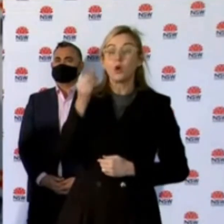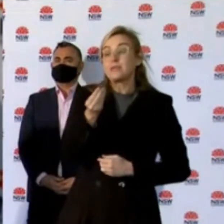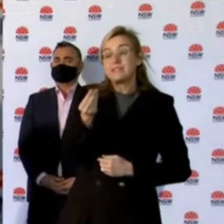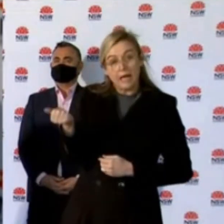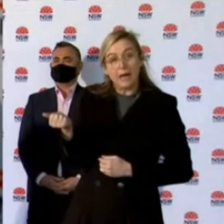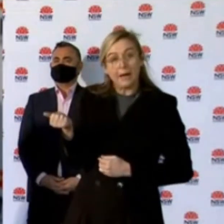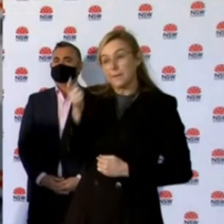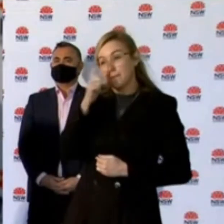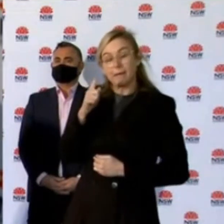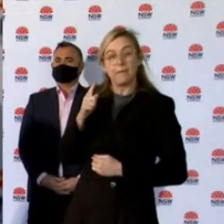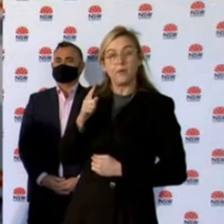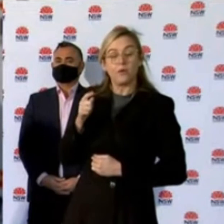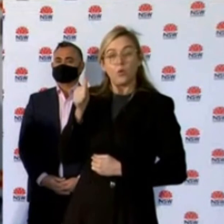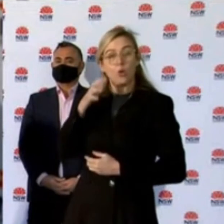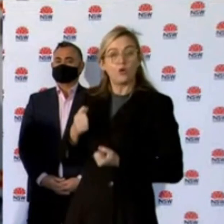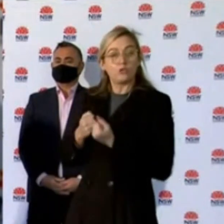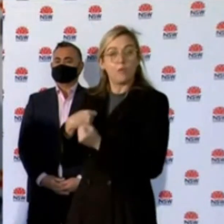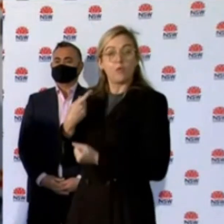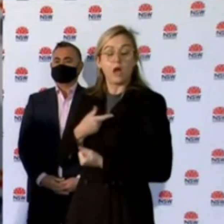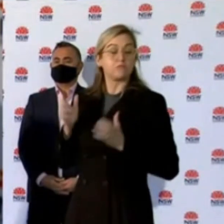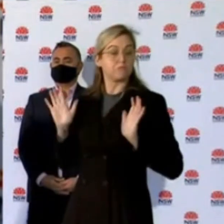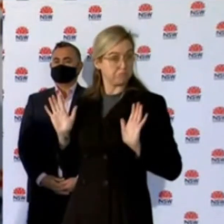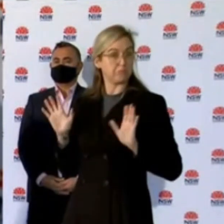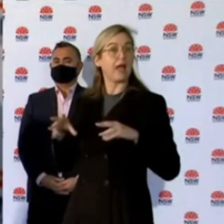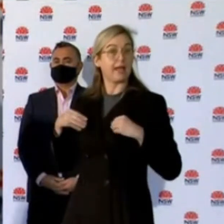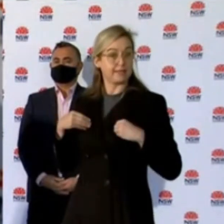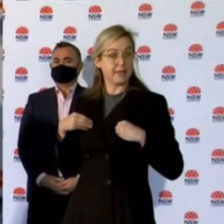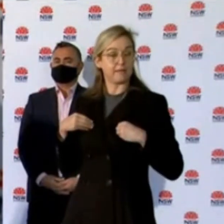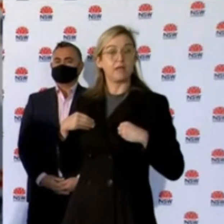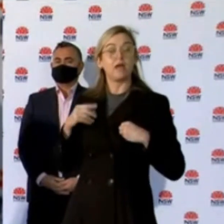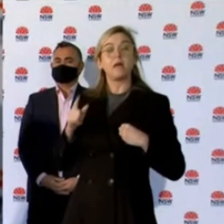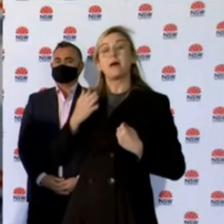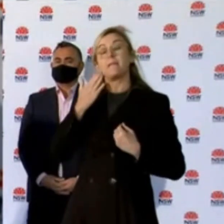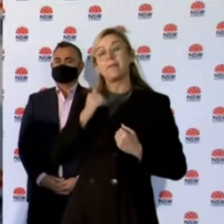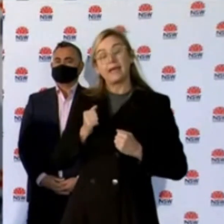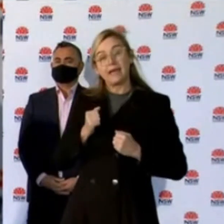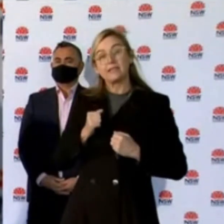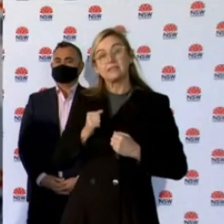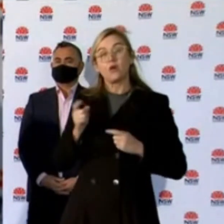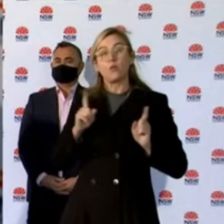support what we do, and we accept that. But we're asking everybody to put aside your own personal